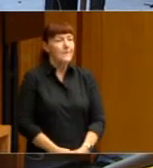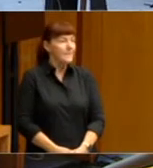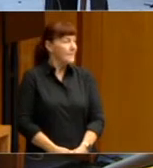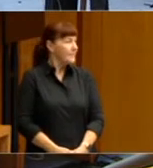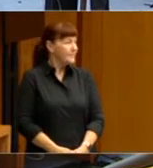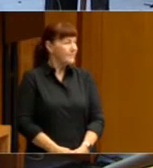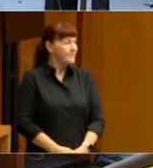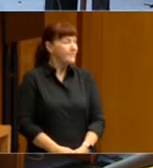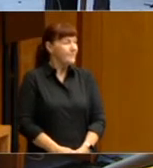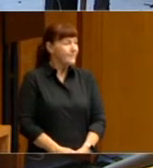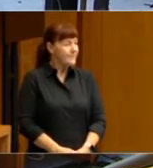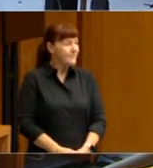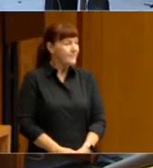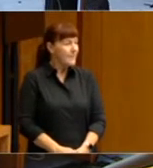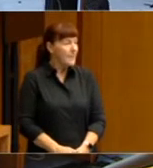Thank you.